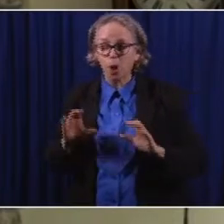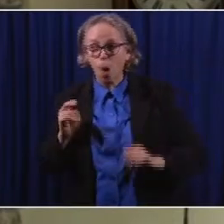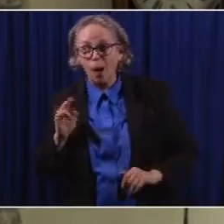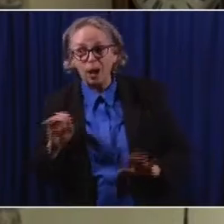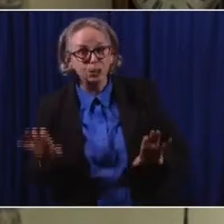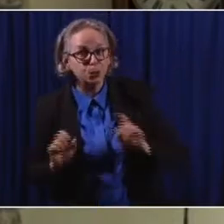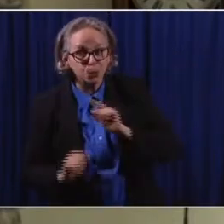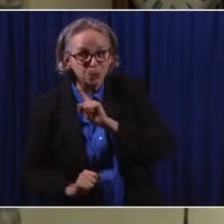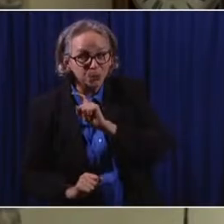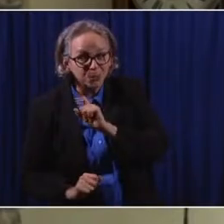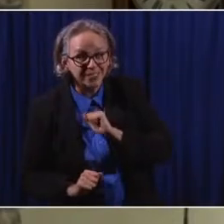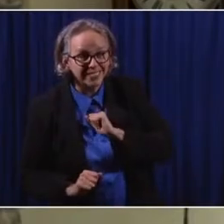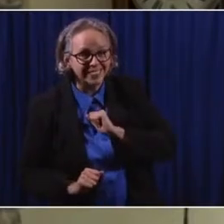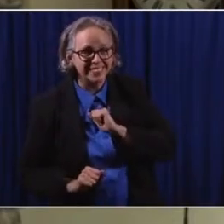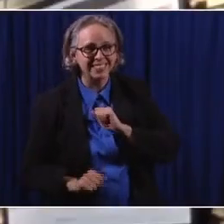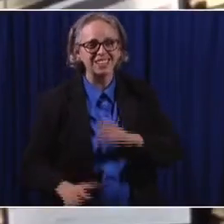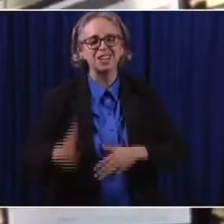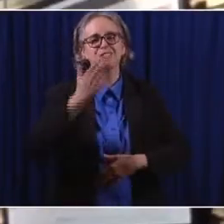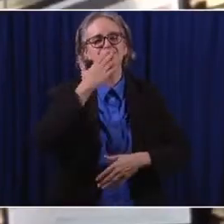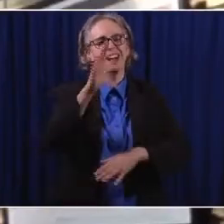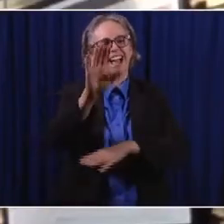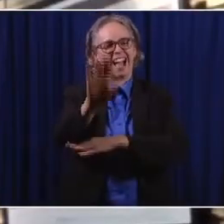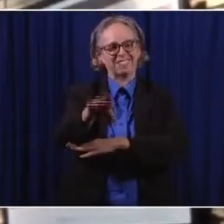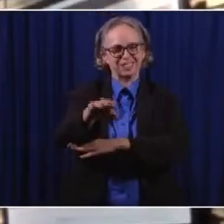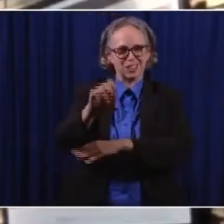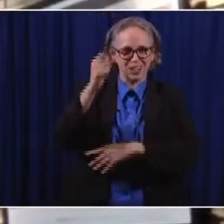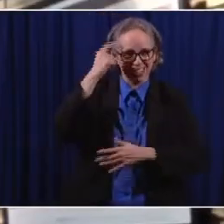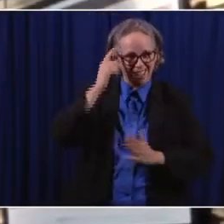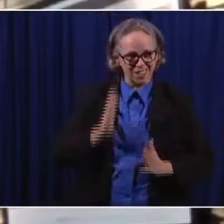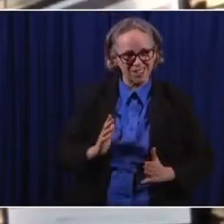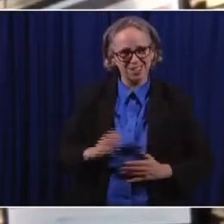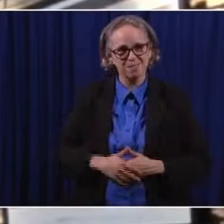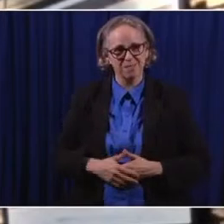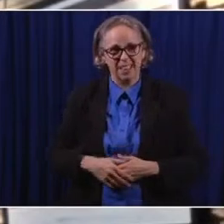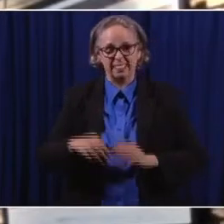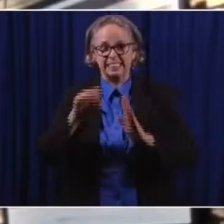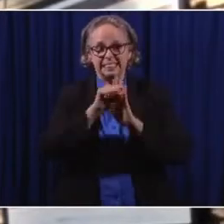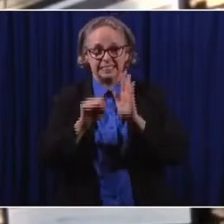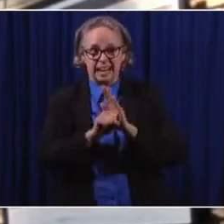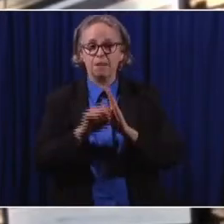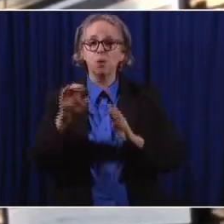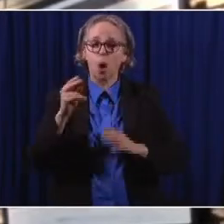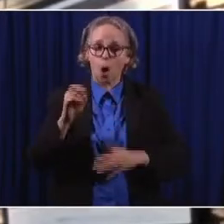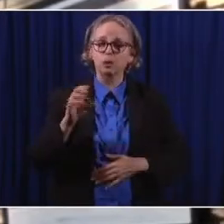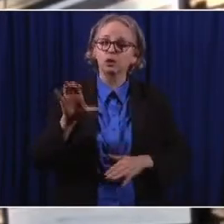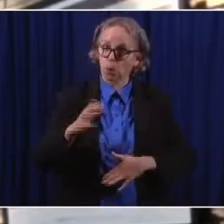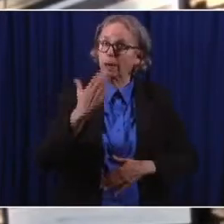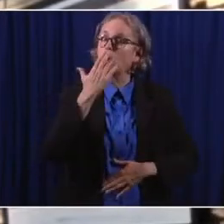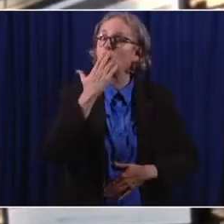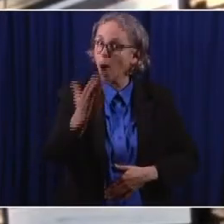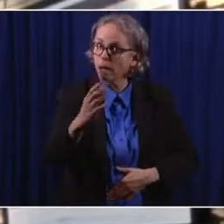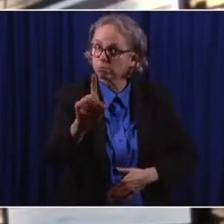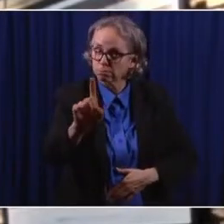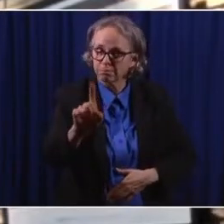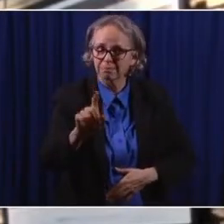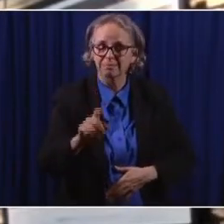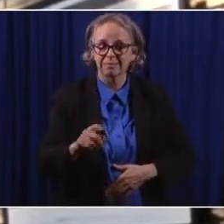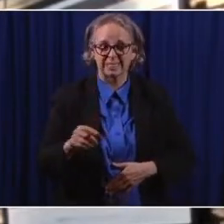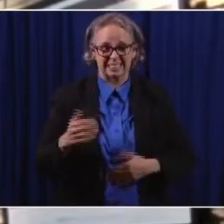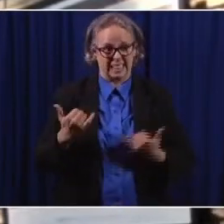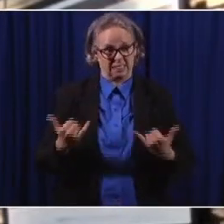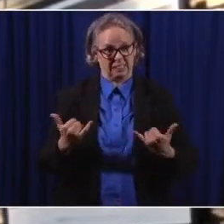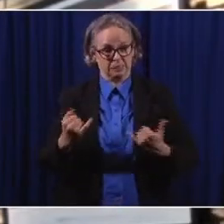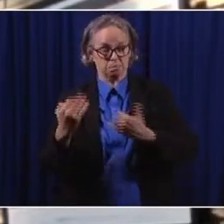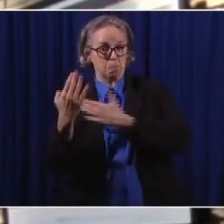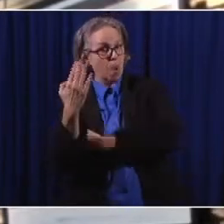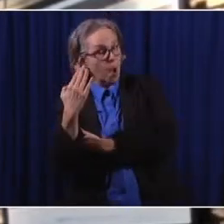Well, good afternoon, Governor. Yeah, actually, the state of Ohio is doing well. As of this morning, our